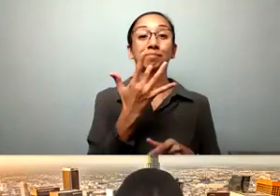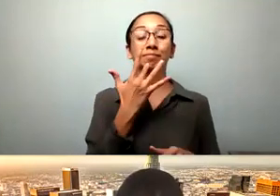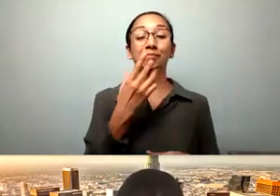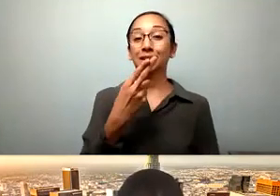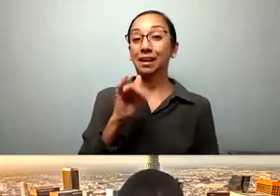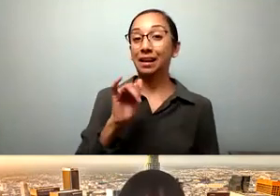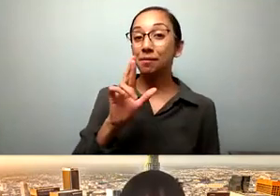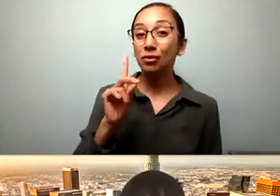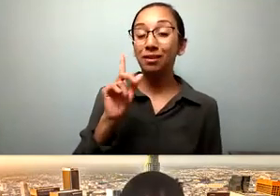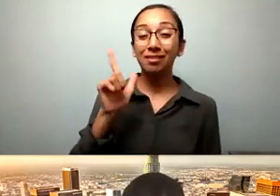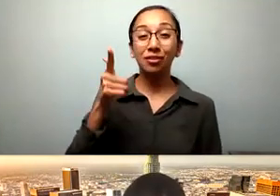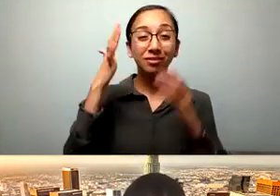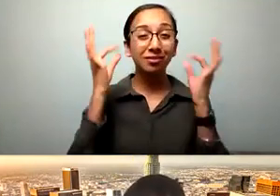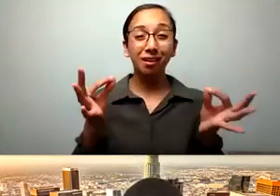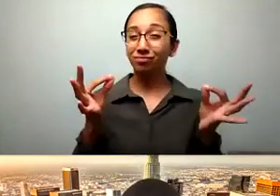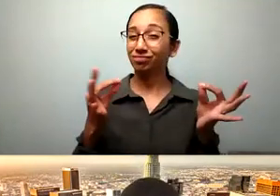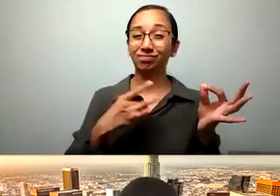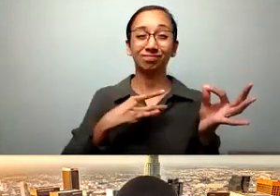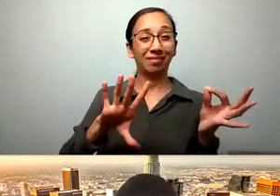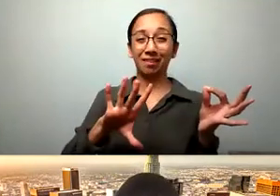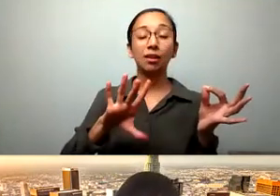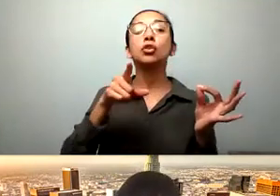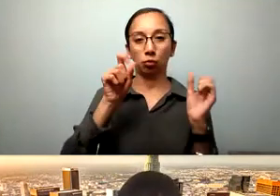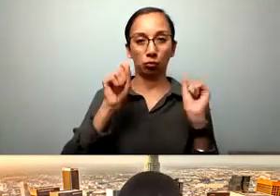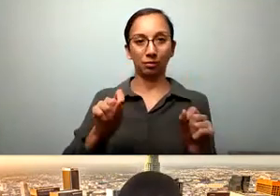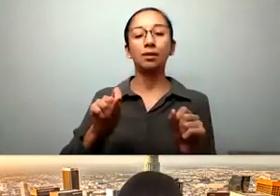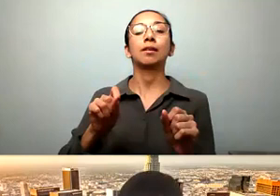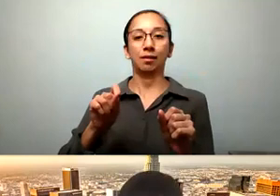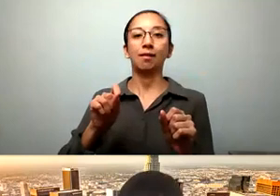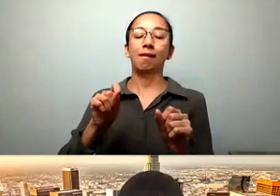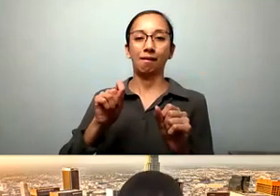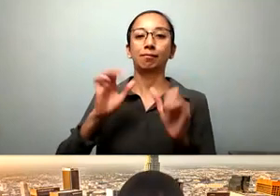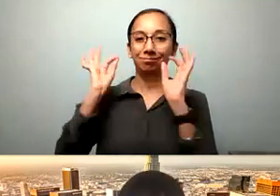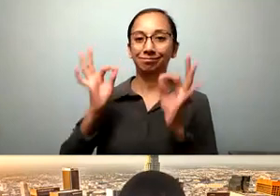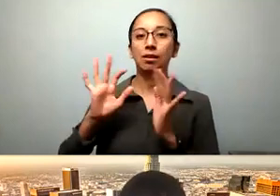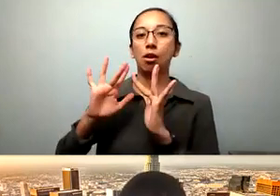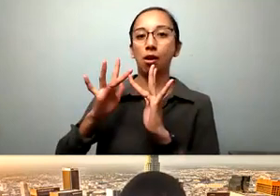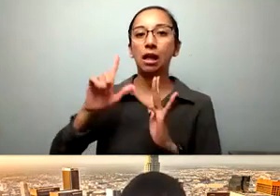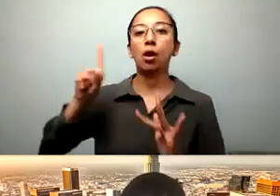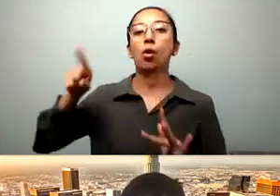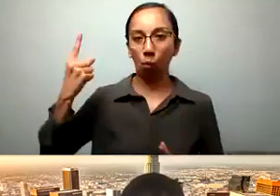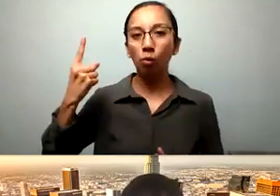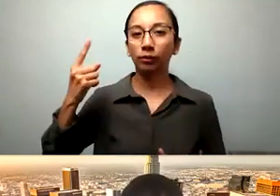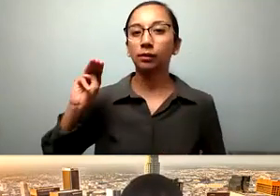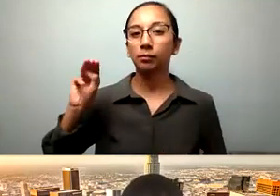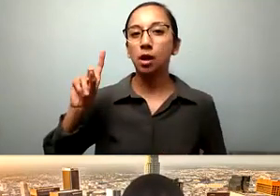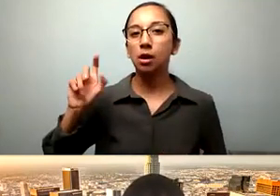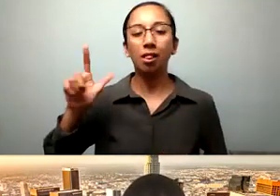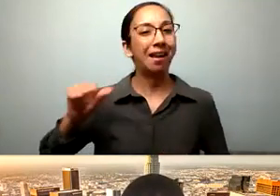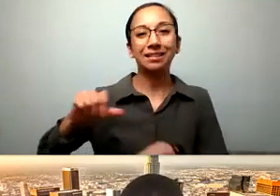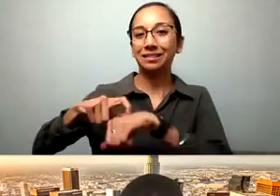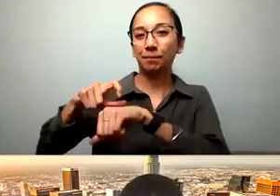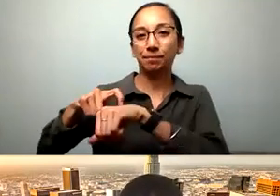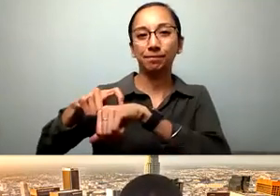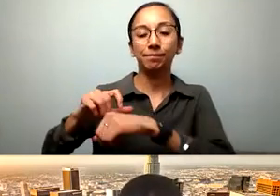for me, you can opt back into the online only model at any time. If you decide that